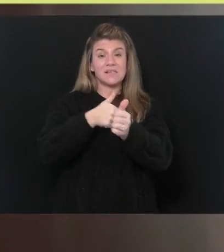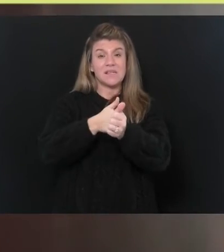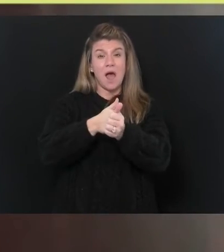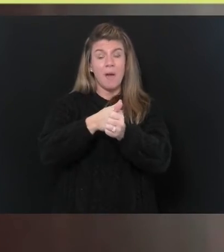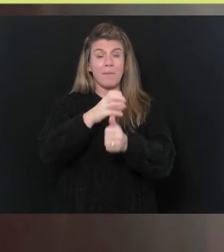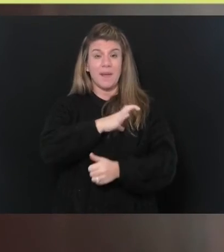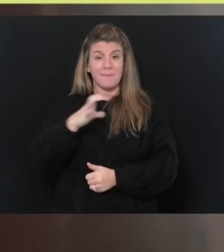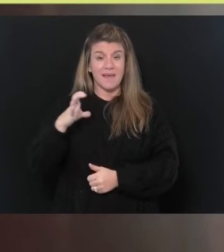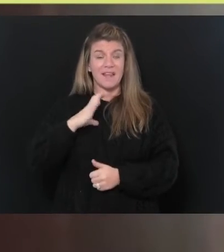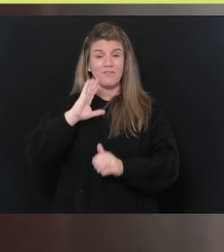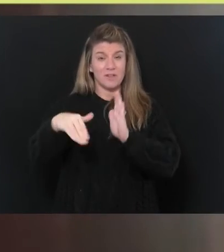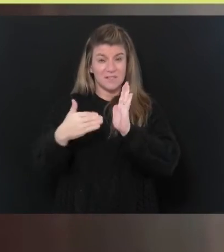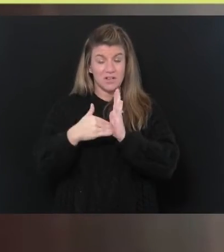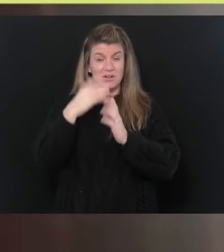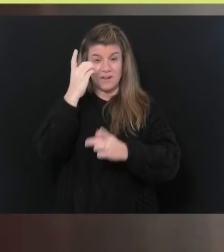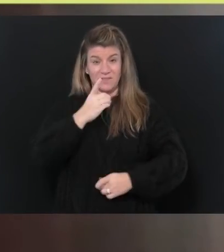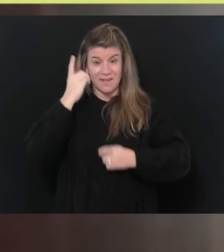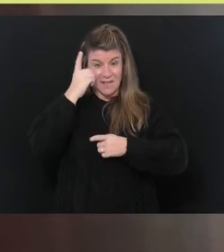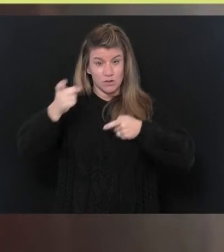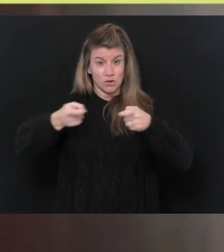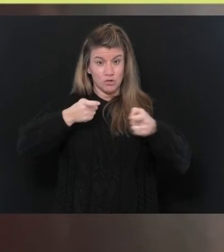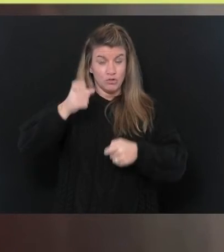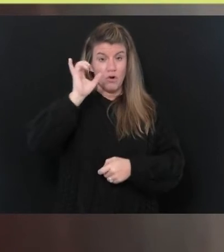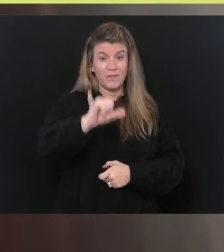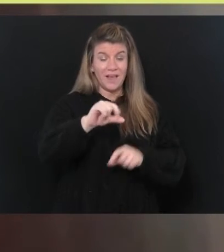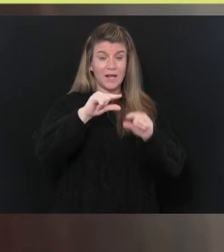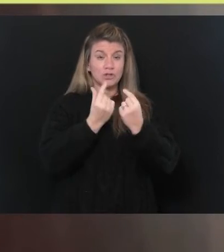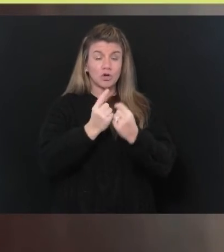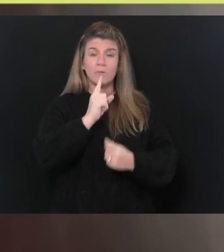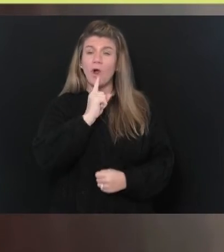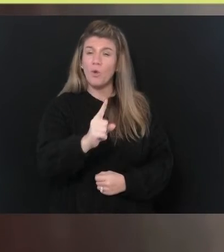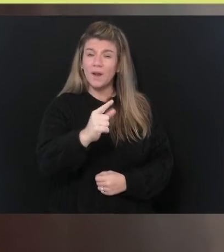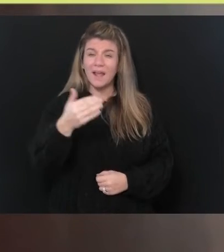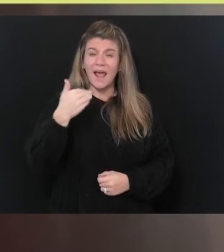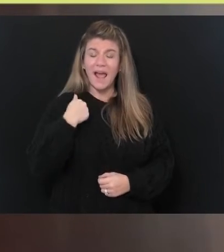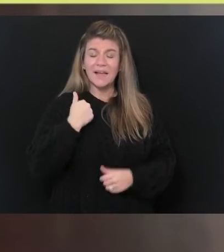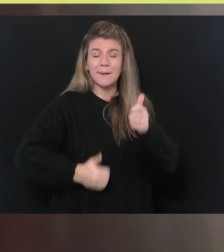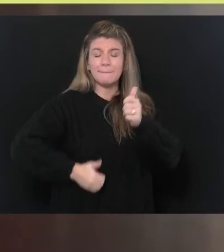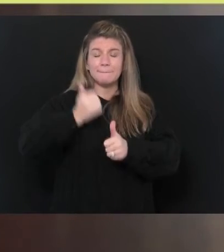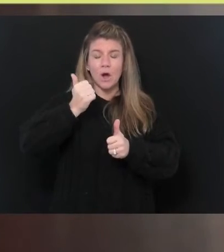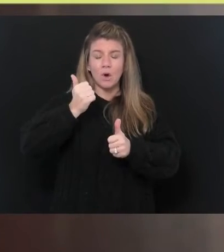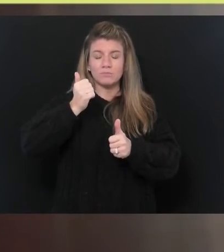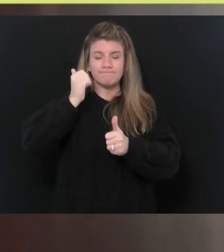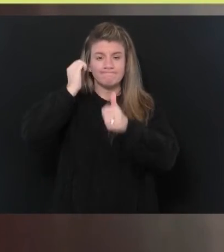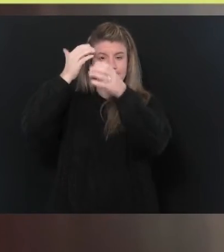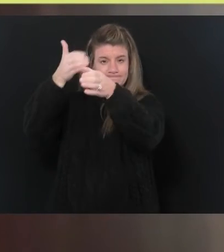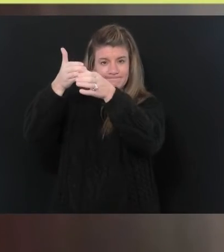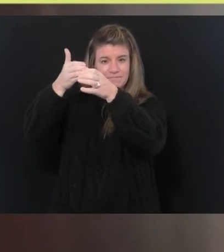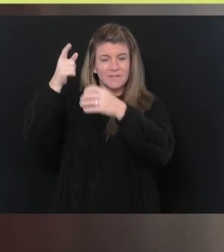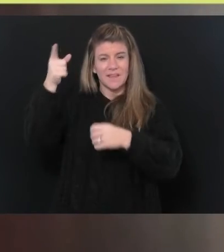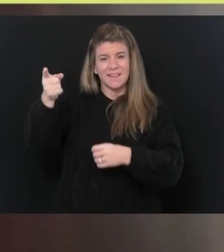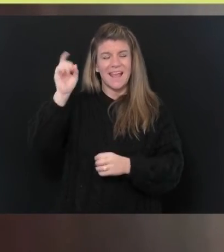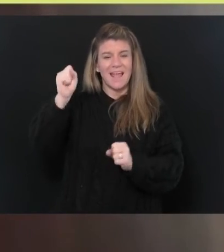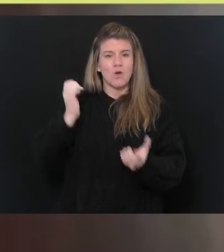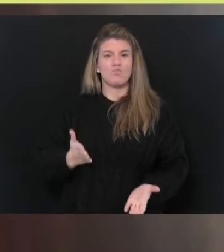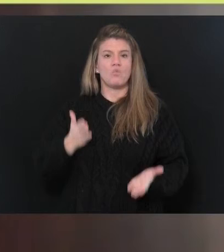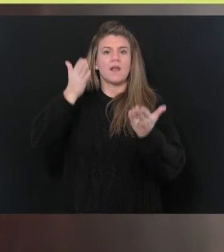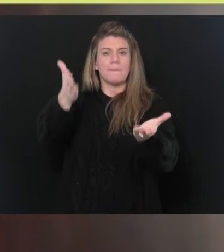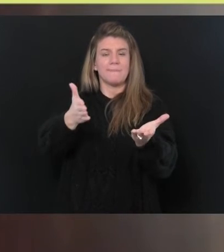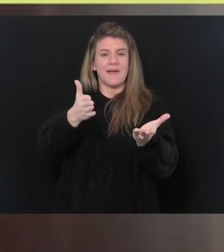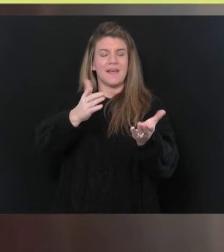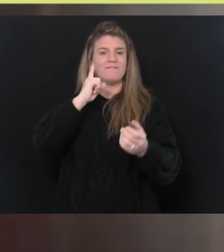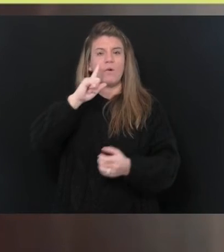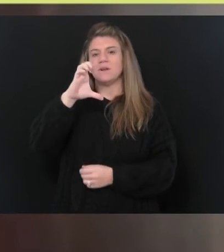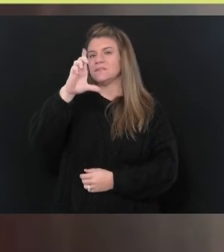Disease Control, met, and they're the group that really has the most expertise to recommend to the Centers